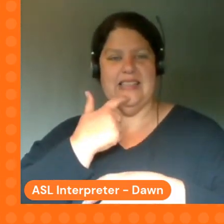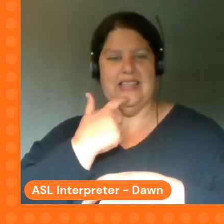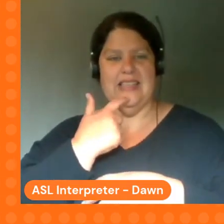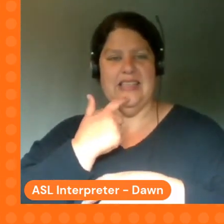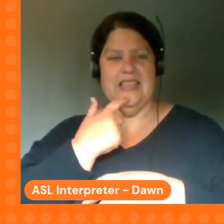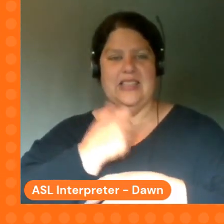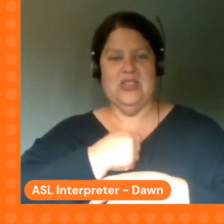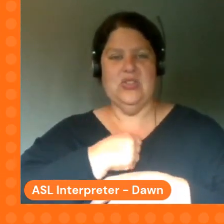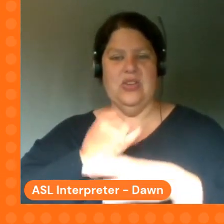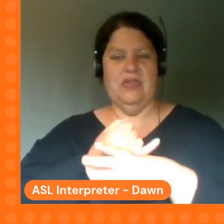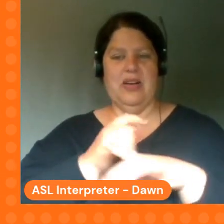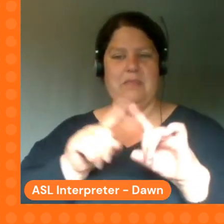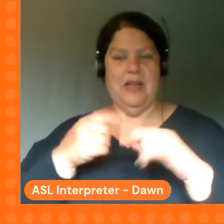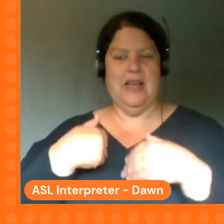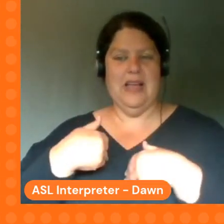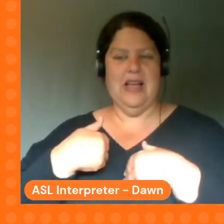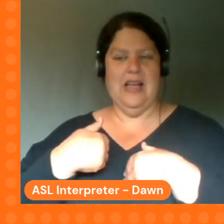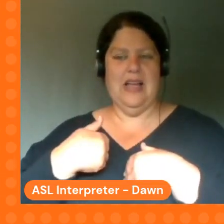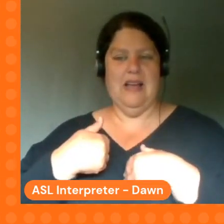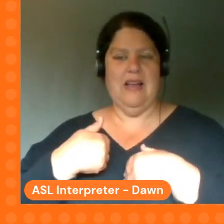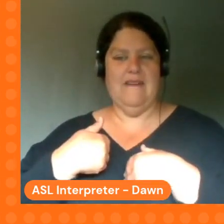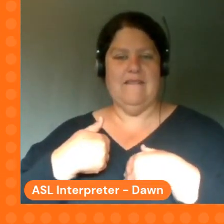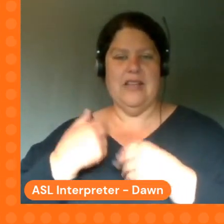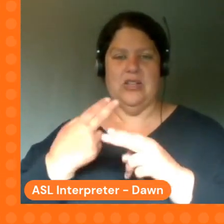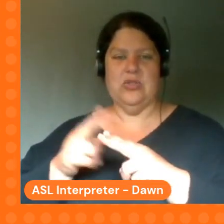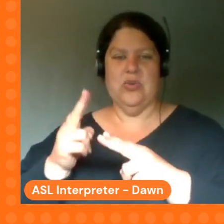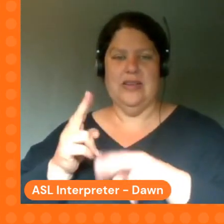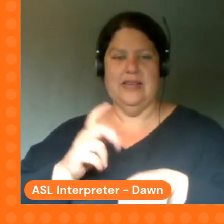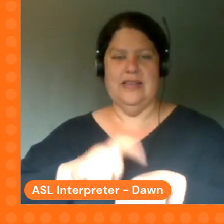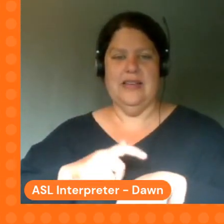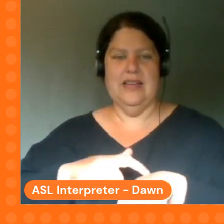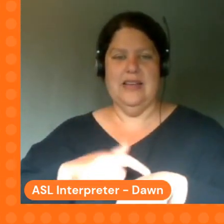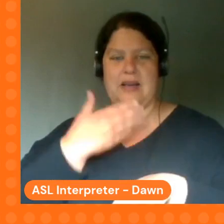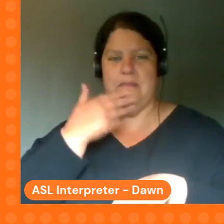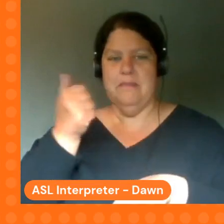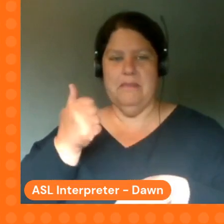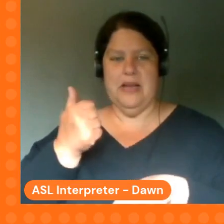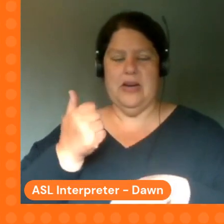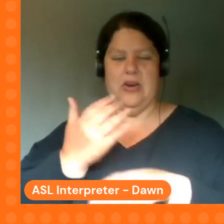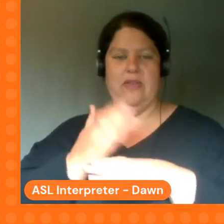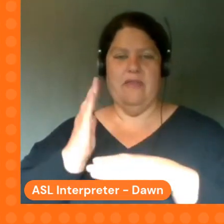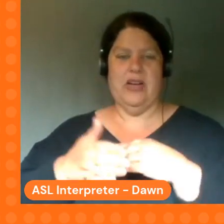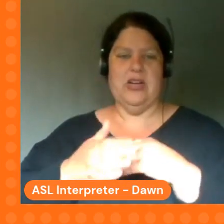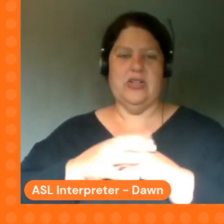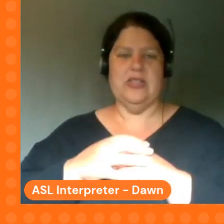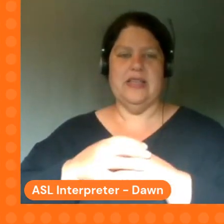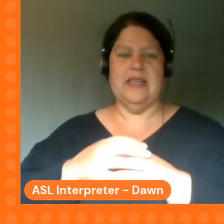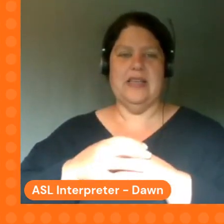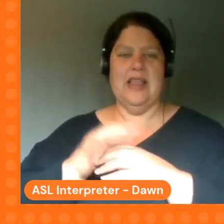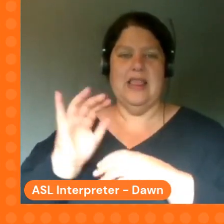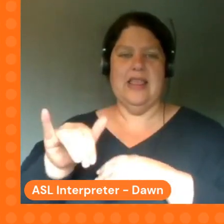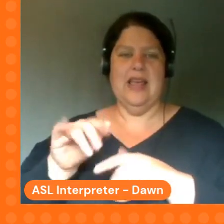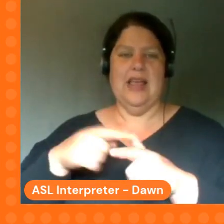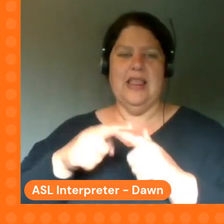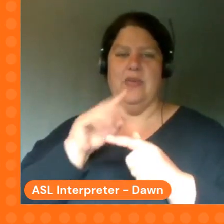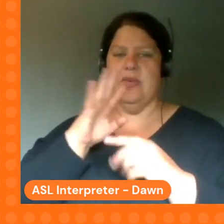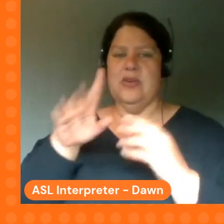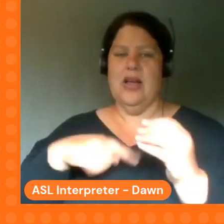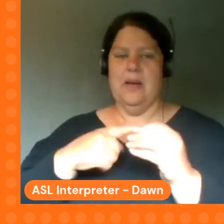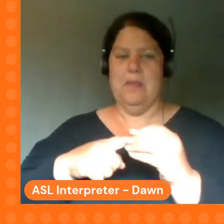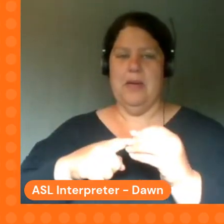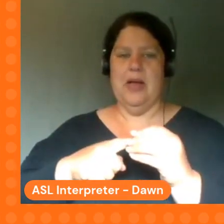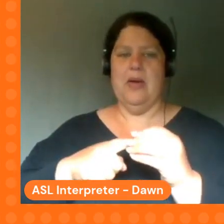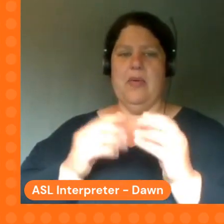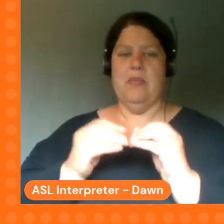only have a couple of seconds left. So I better wrap it up there. And then we were going to talk more about the AI plans that